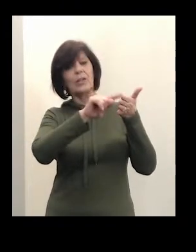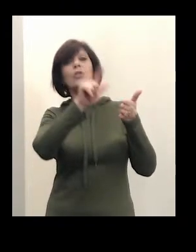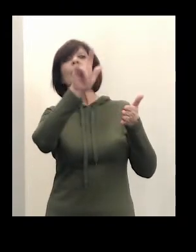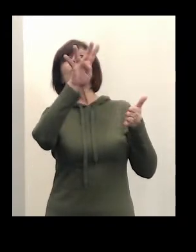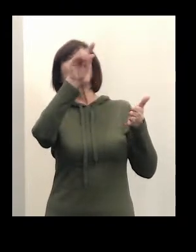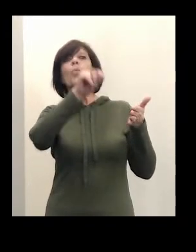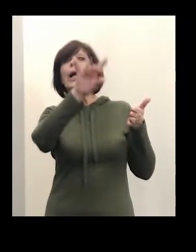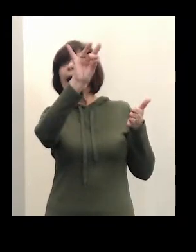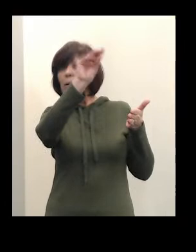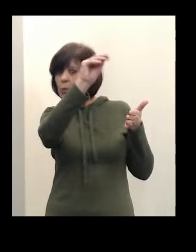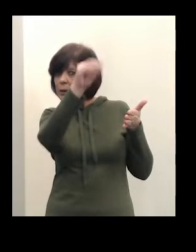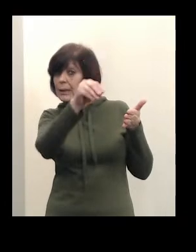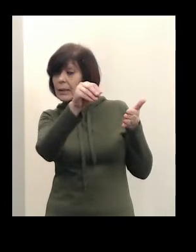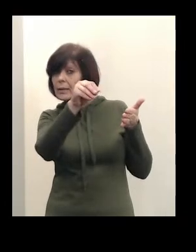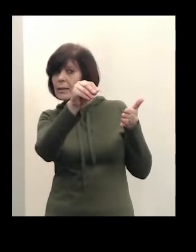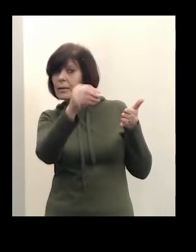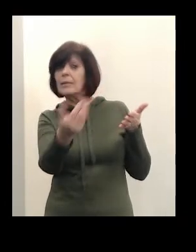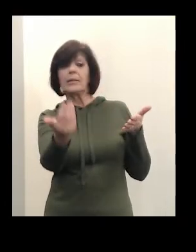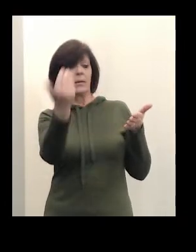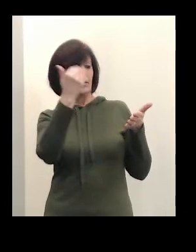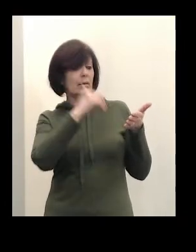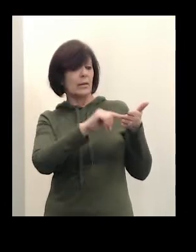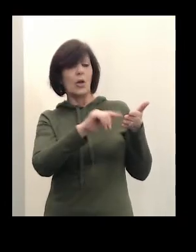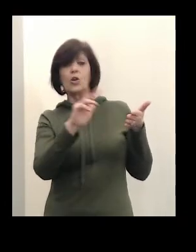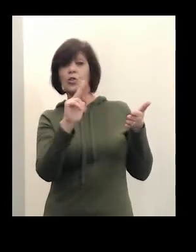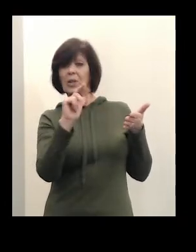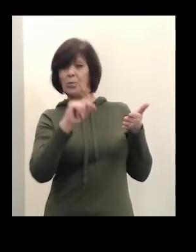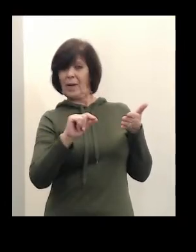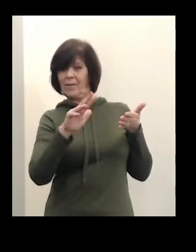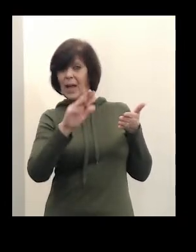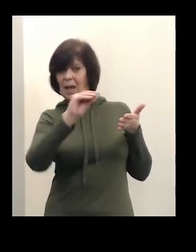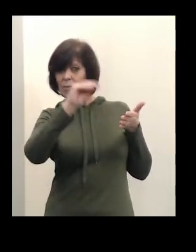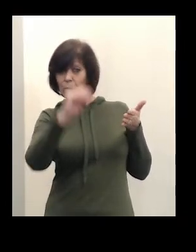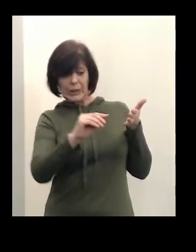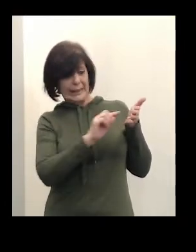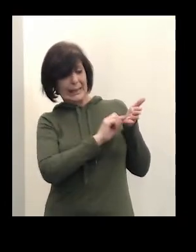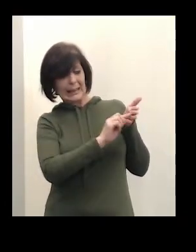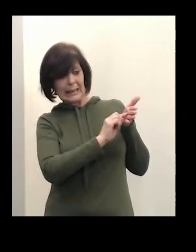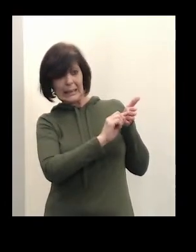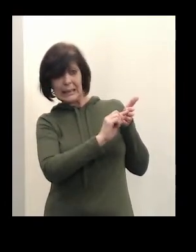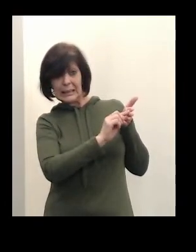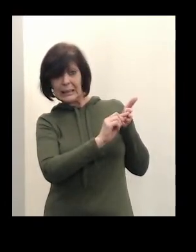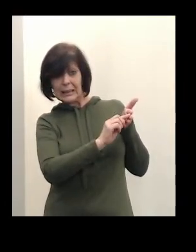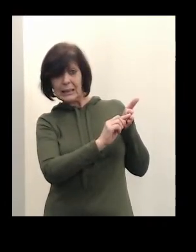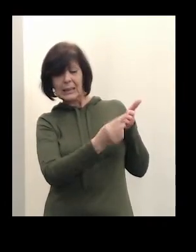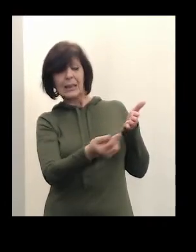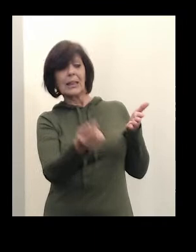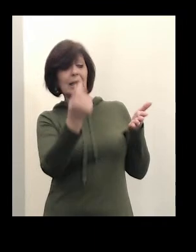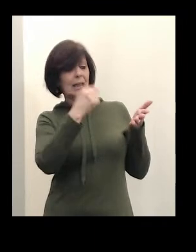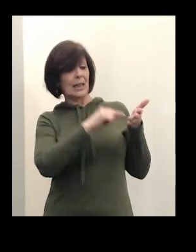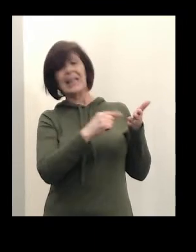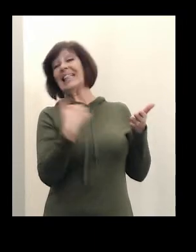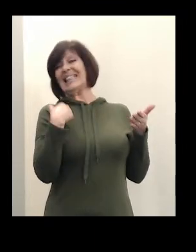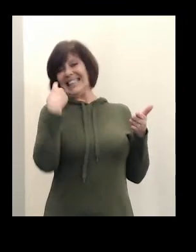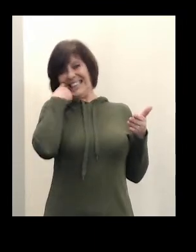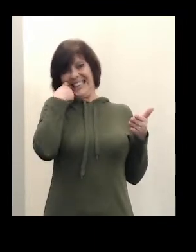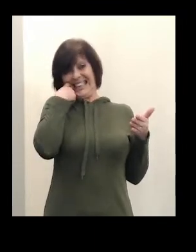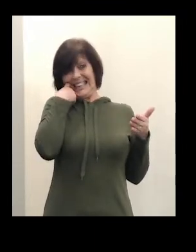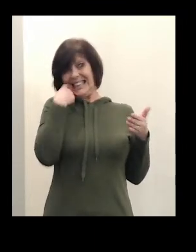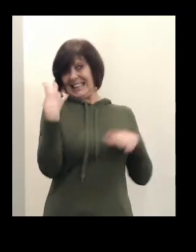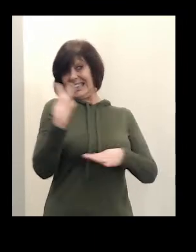24.8%. It was 23.5% for the week that ended January 15th, but I took a look at the last 7